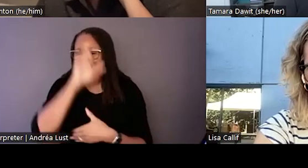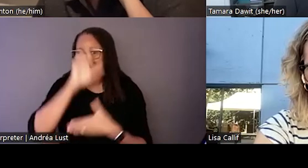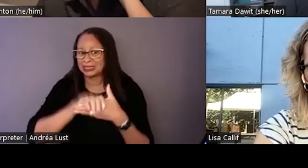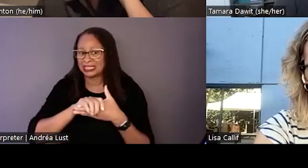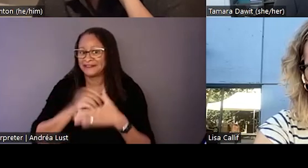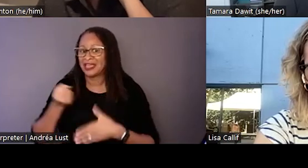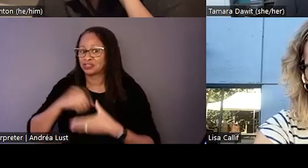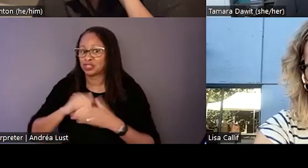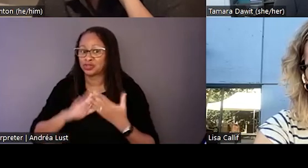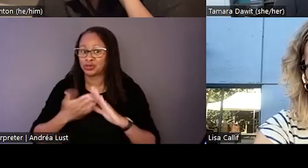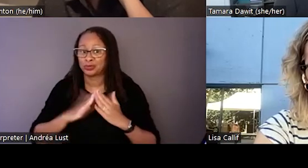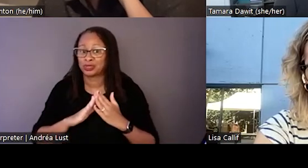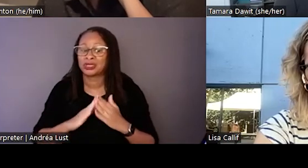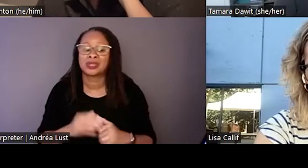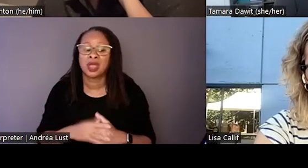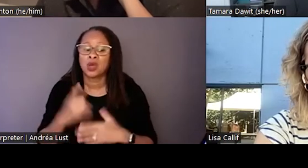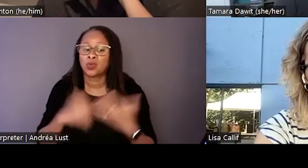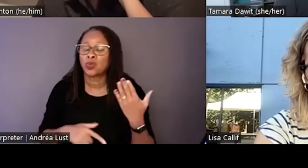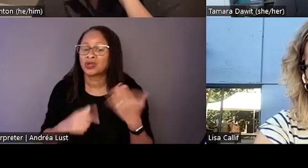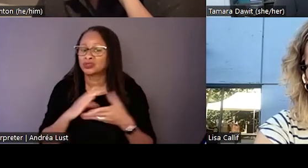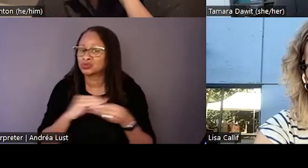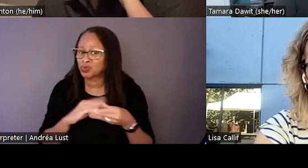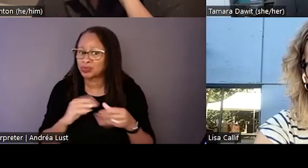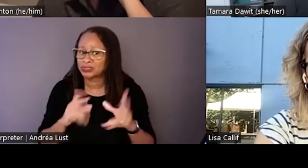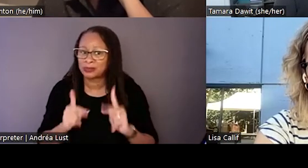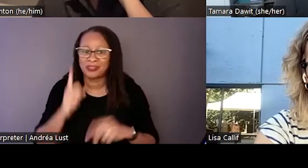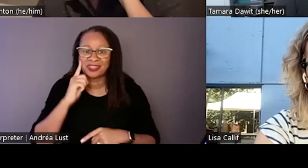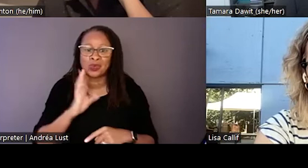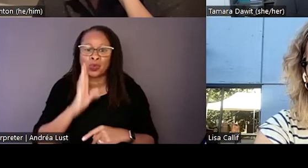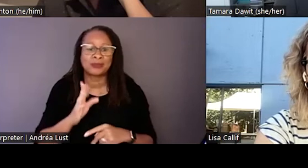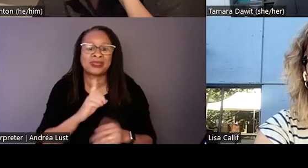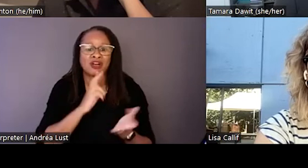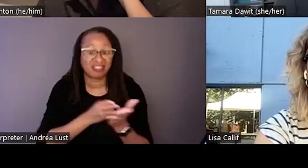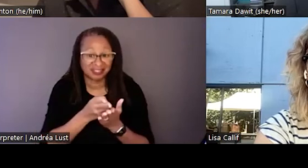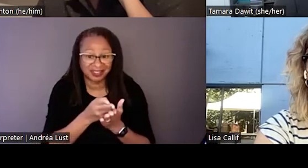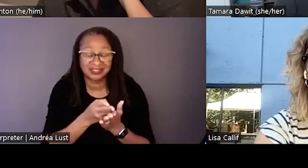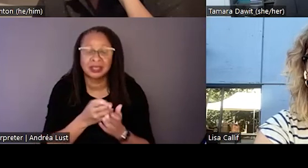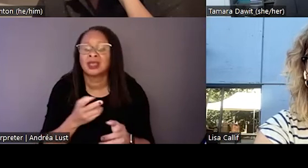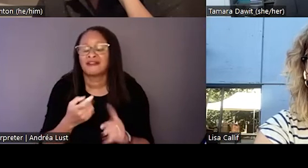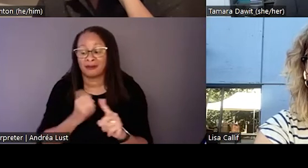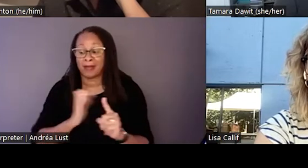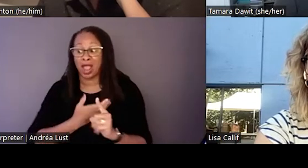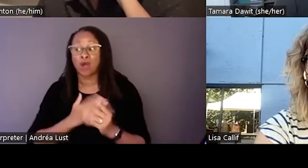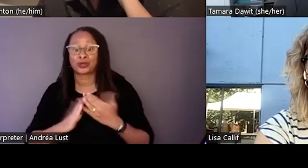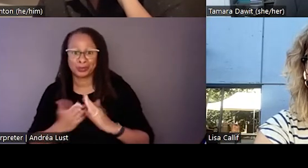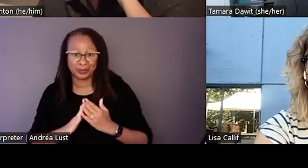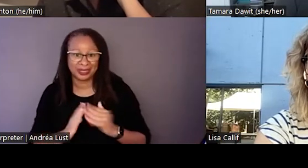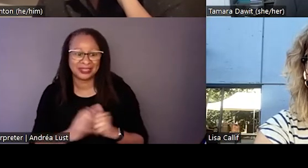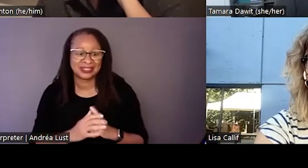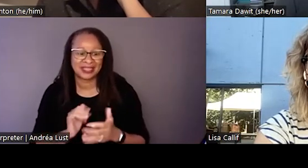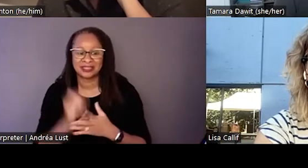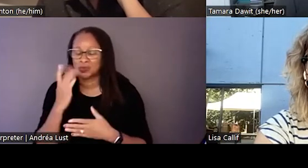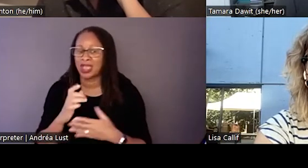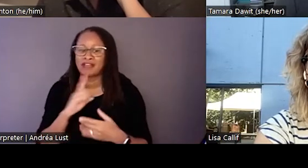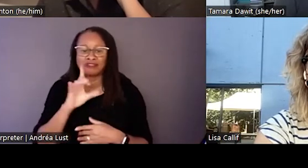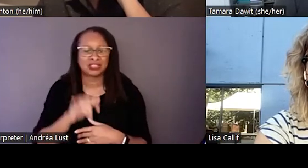the community of what stories people think will be authentic coming from our communities. And this is why I really don't